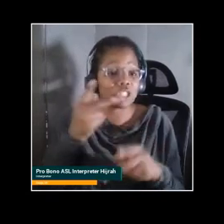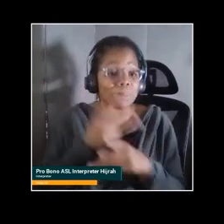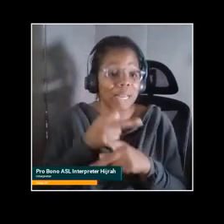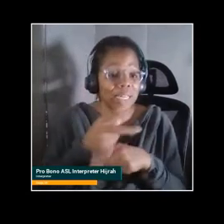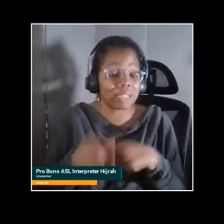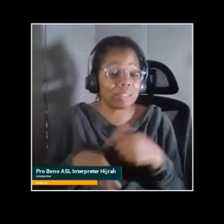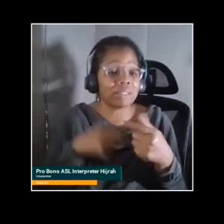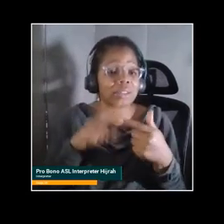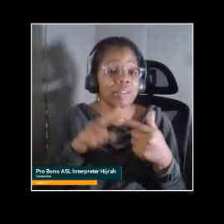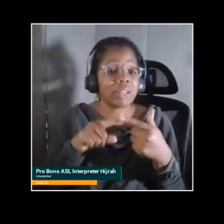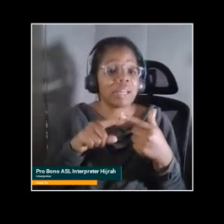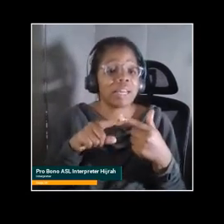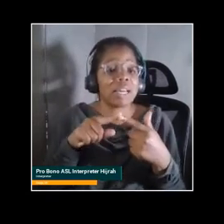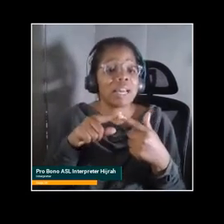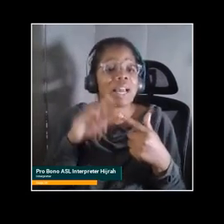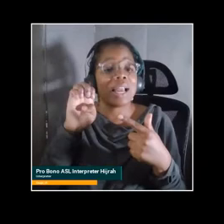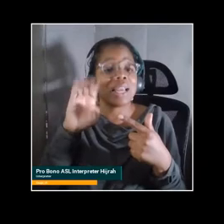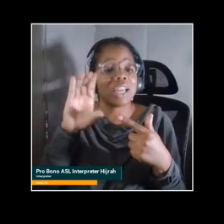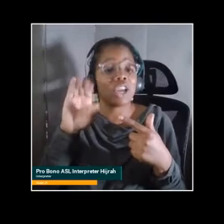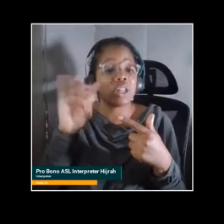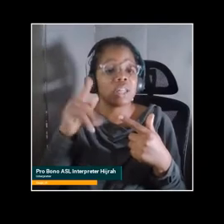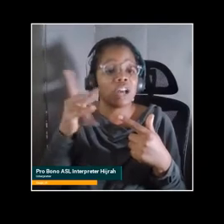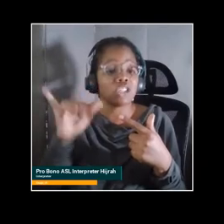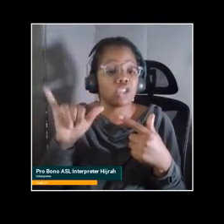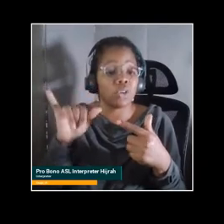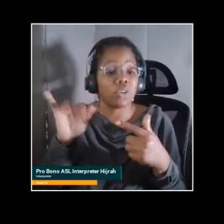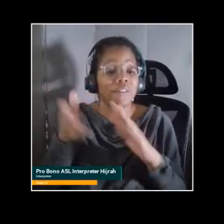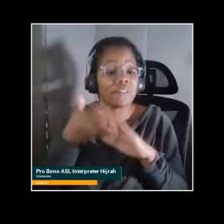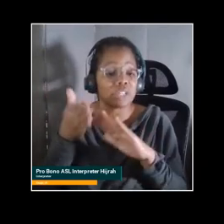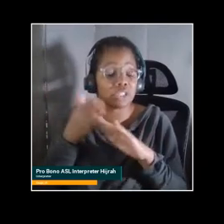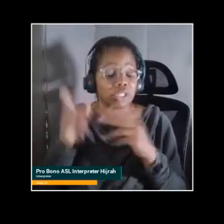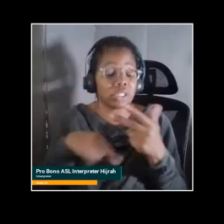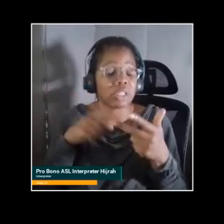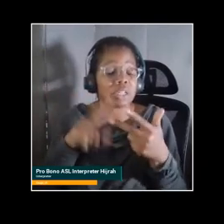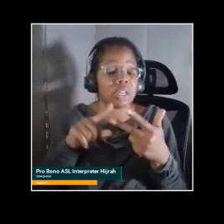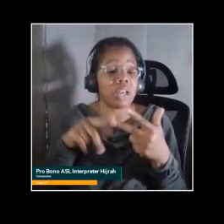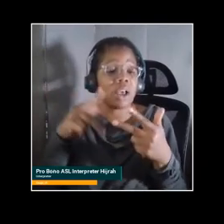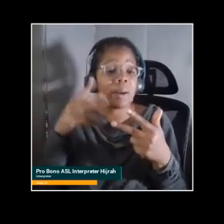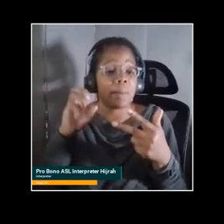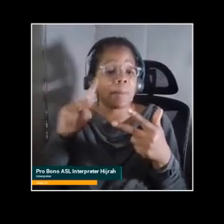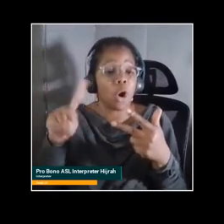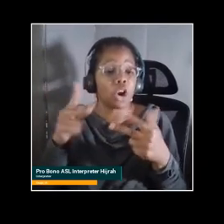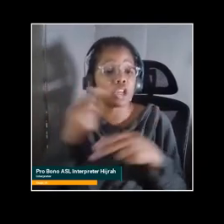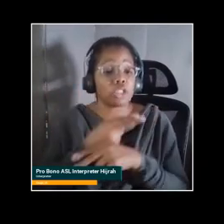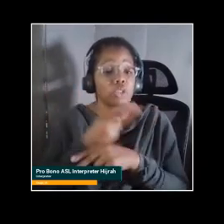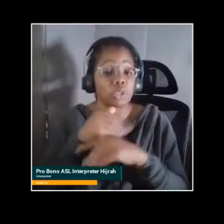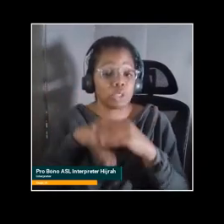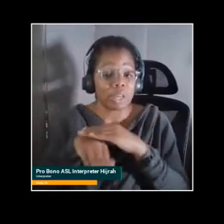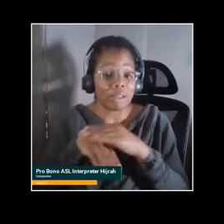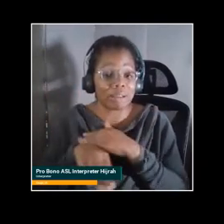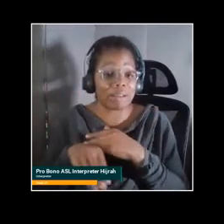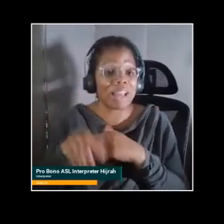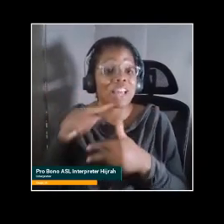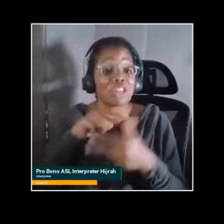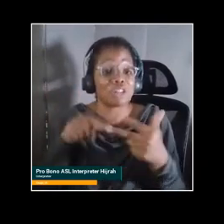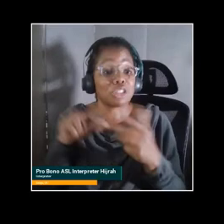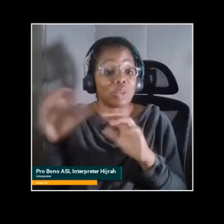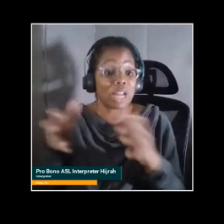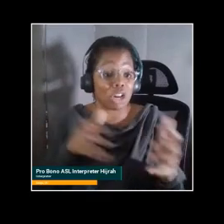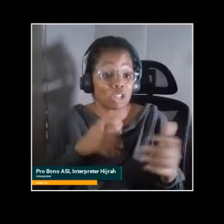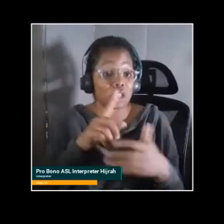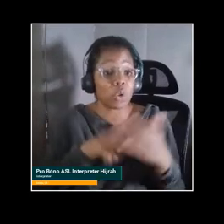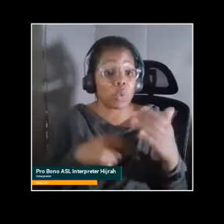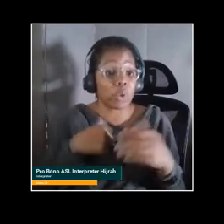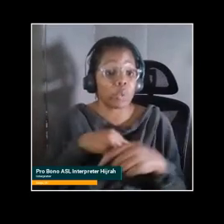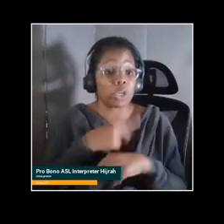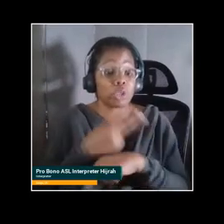is ecological functionality, and the third one is park users and access. These three categories is also the ones that we are using